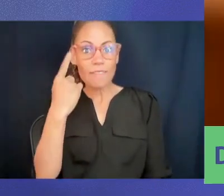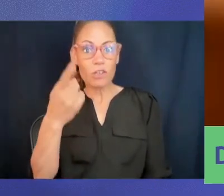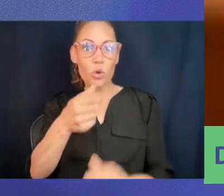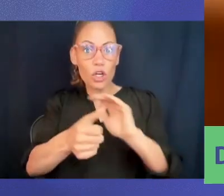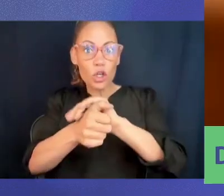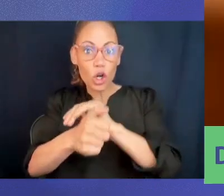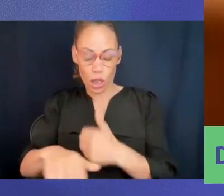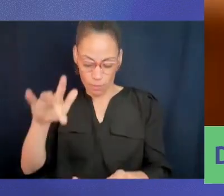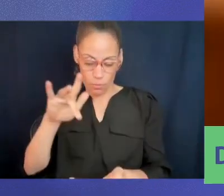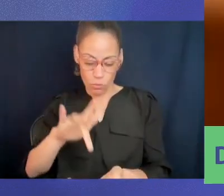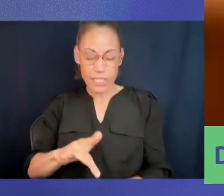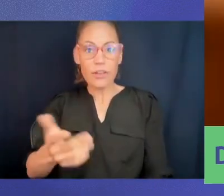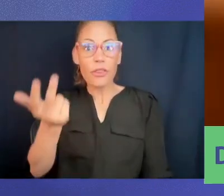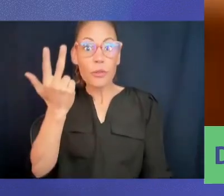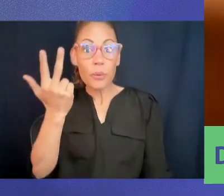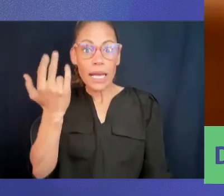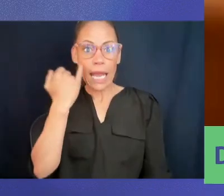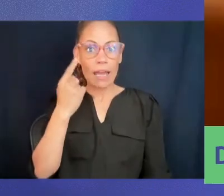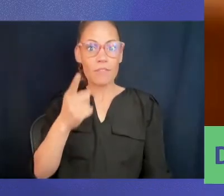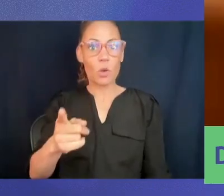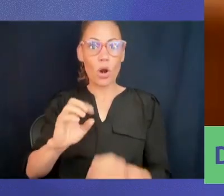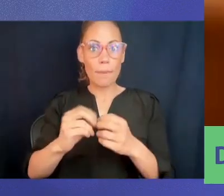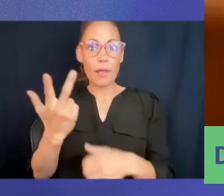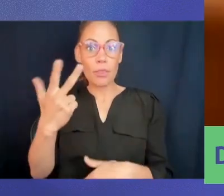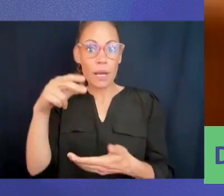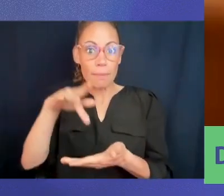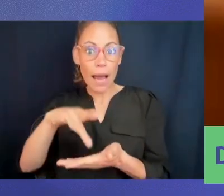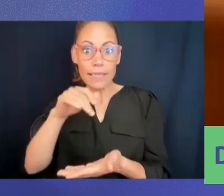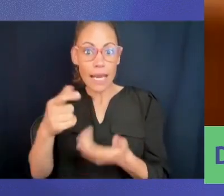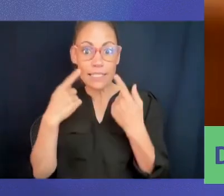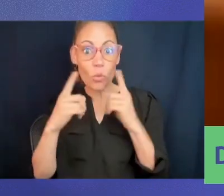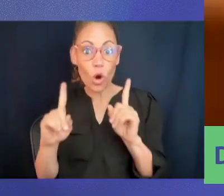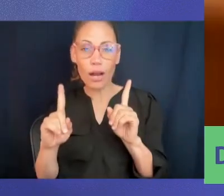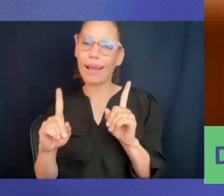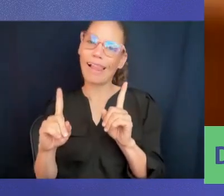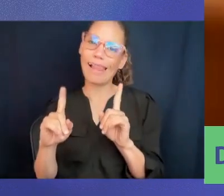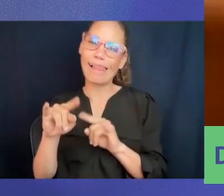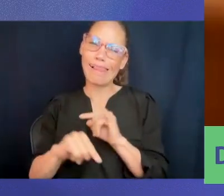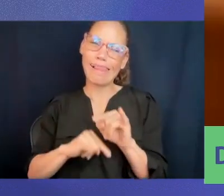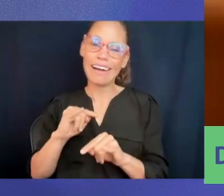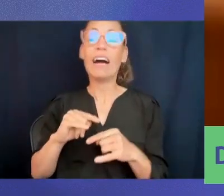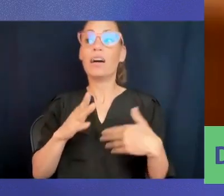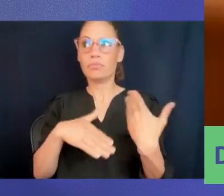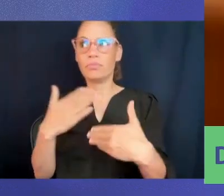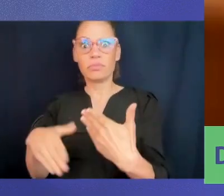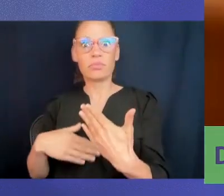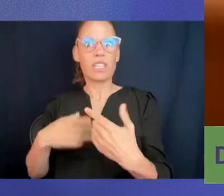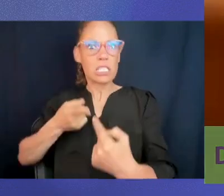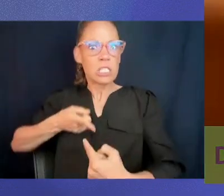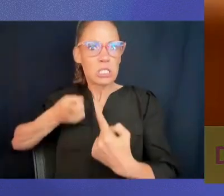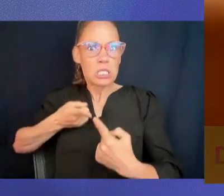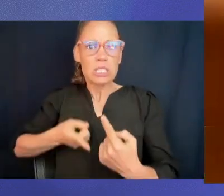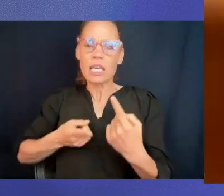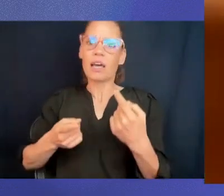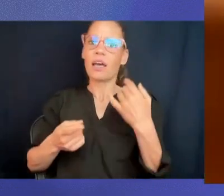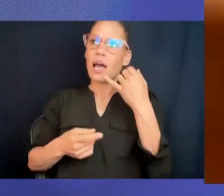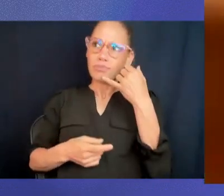your three button doesn't work, and so on and on and on. But after a long while, I reached a